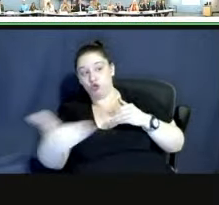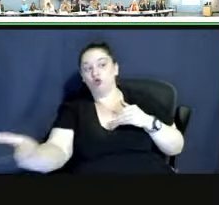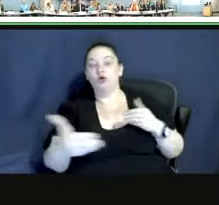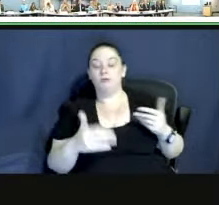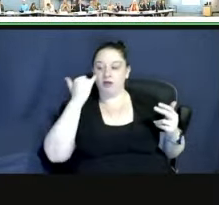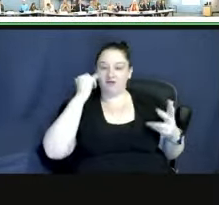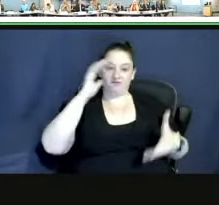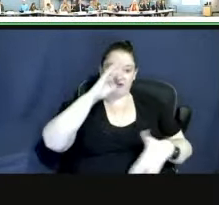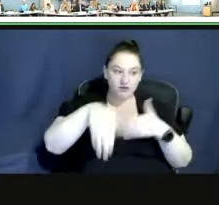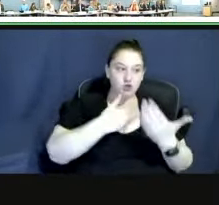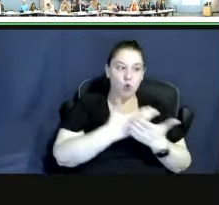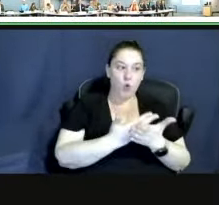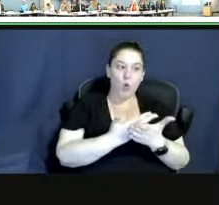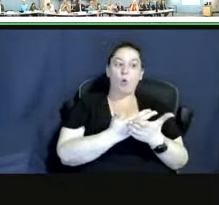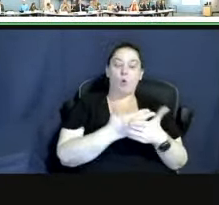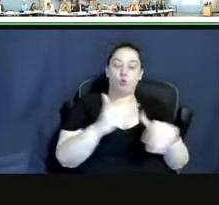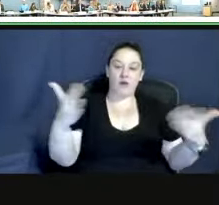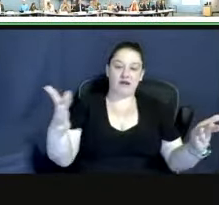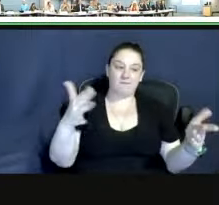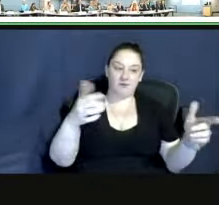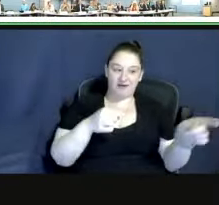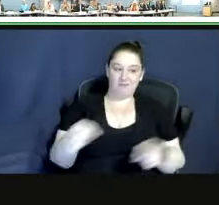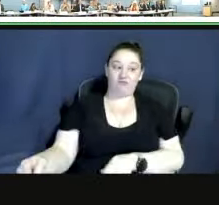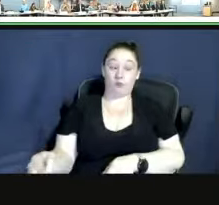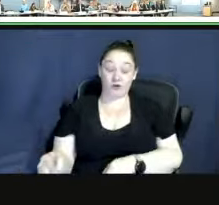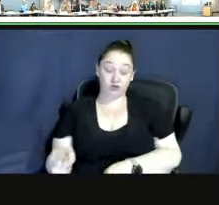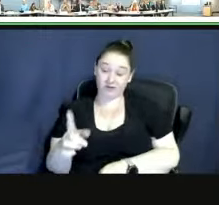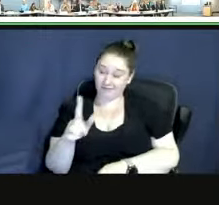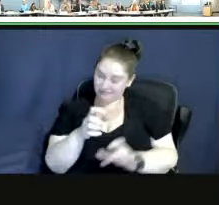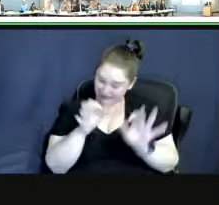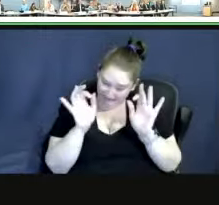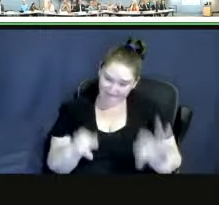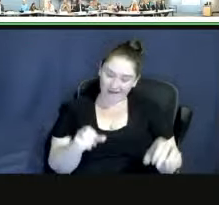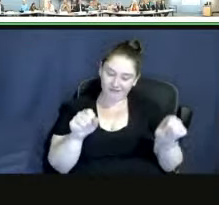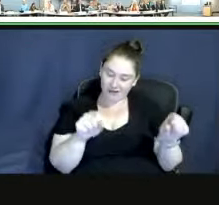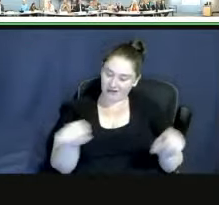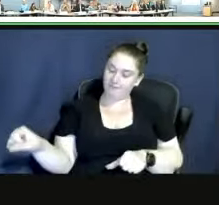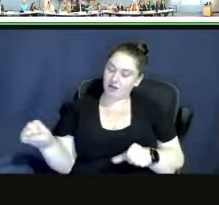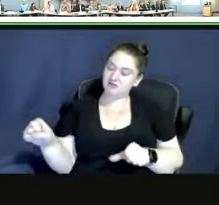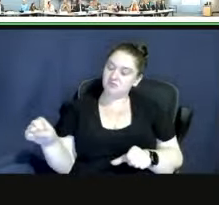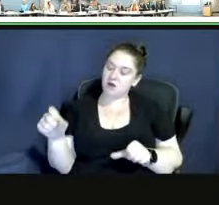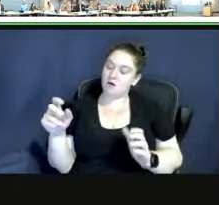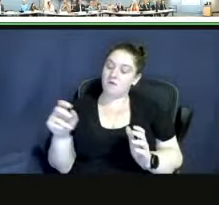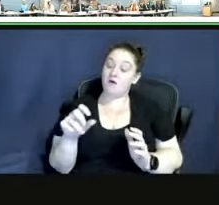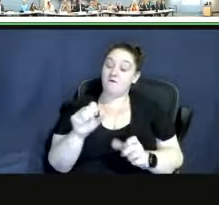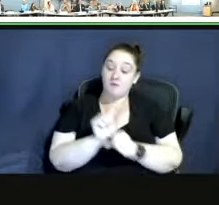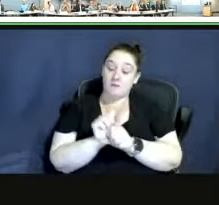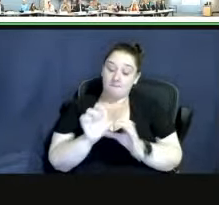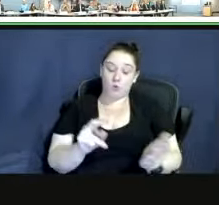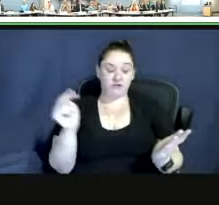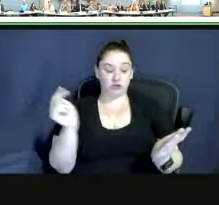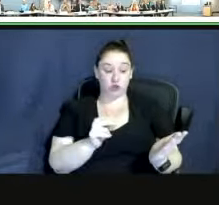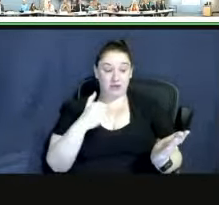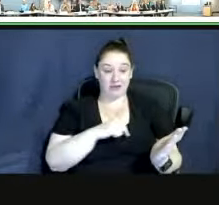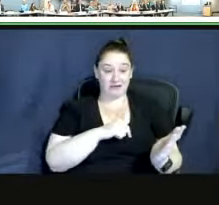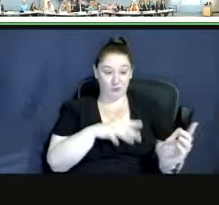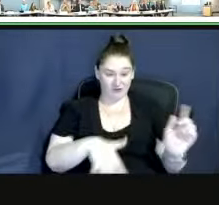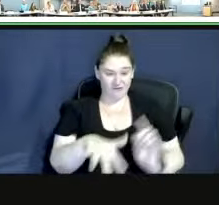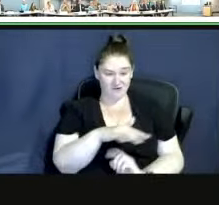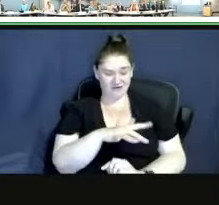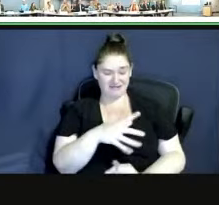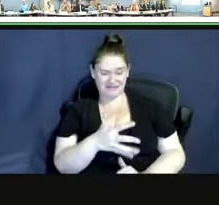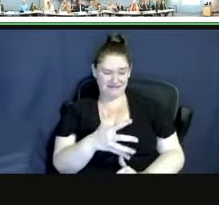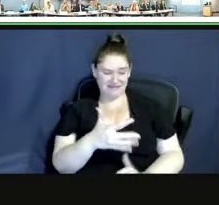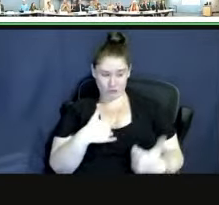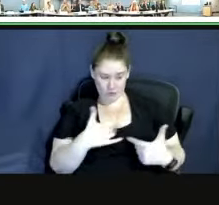recommendation comes to fruition, there is a definite possibility of employees looking at, you know, our environment here and saying, do I